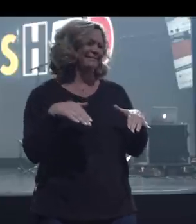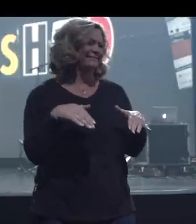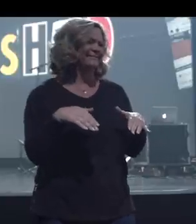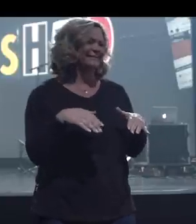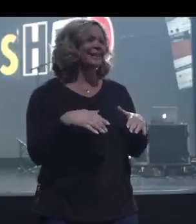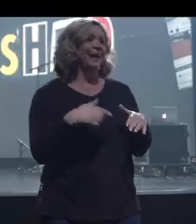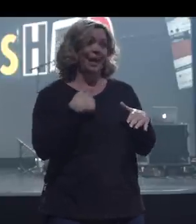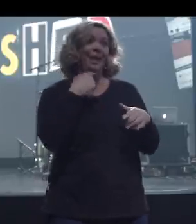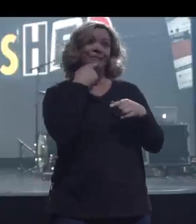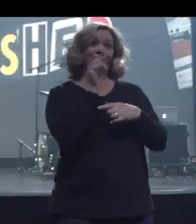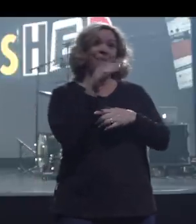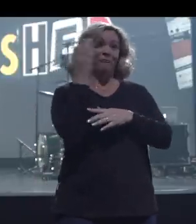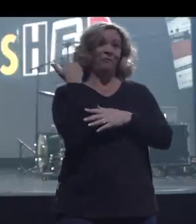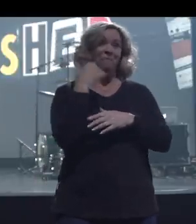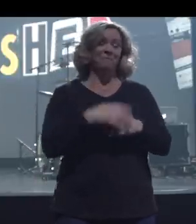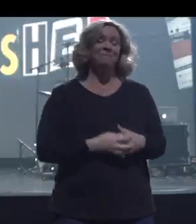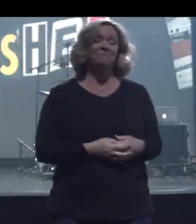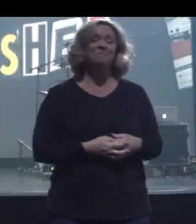I've said that.